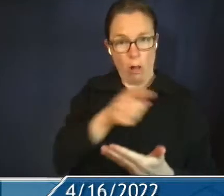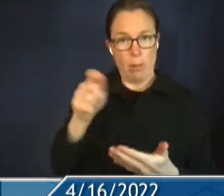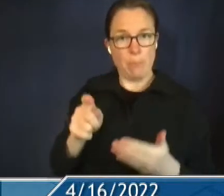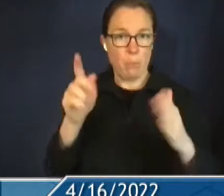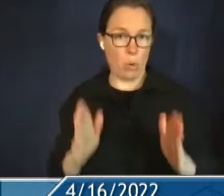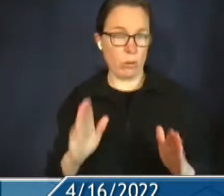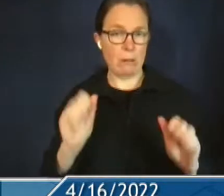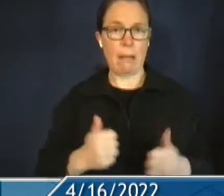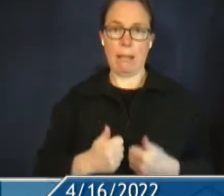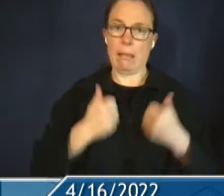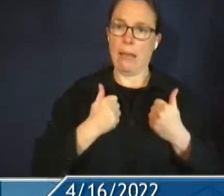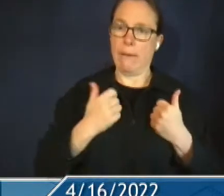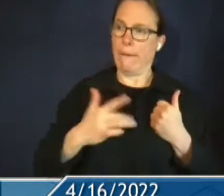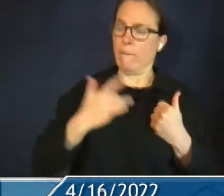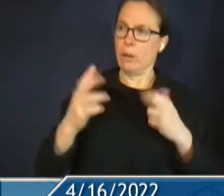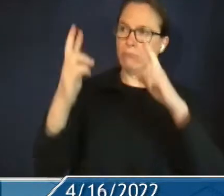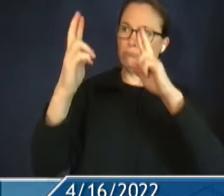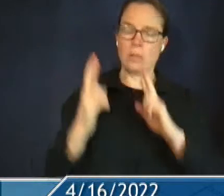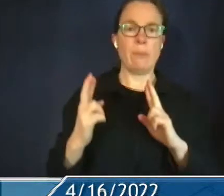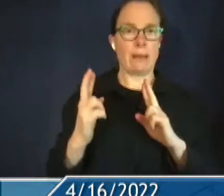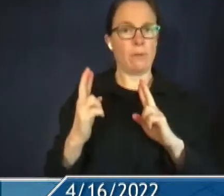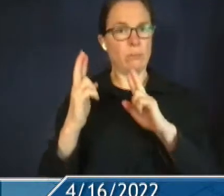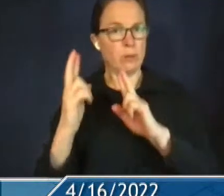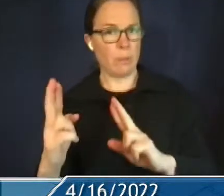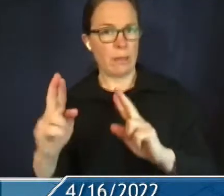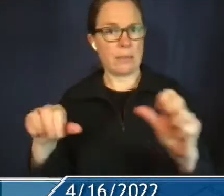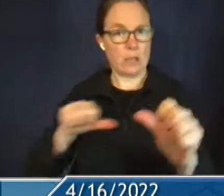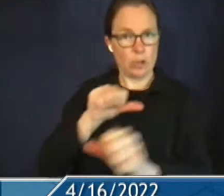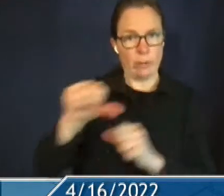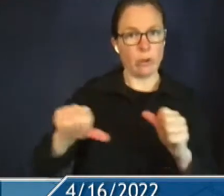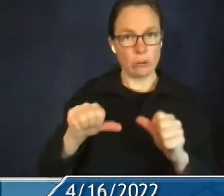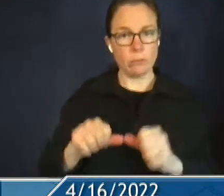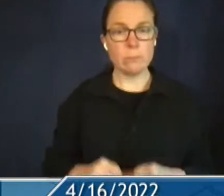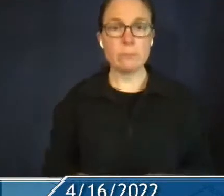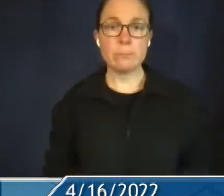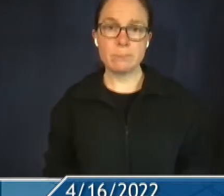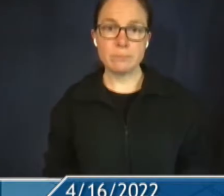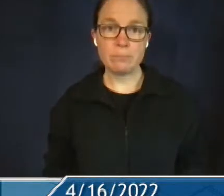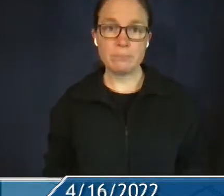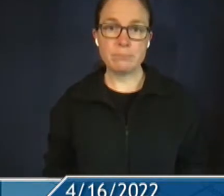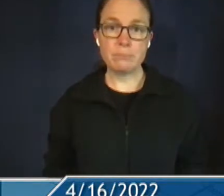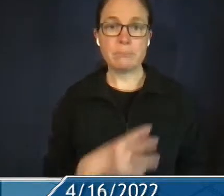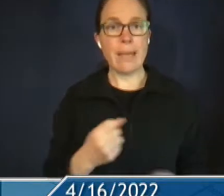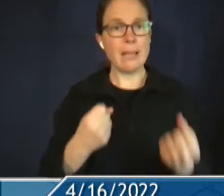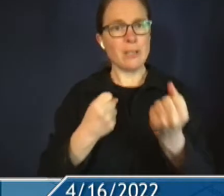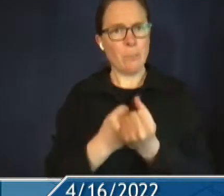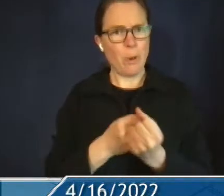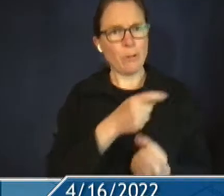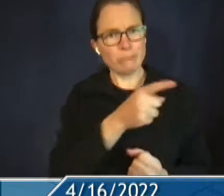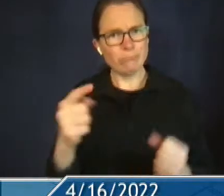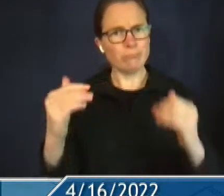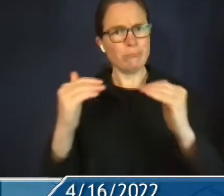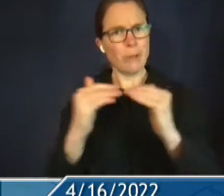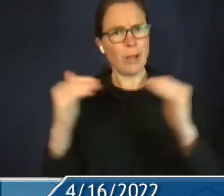with dignity in our community. And I want to support my colleagues to make sure this sense